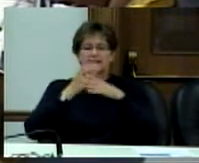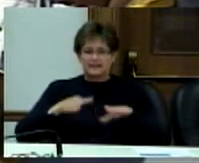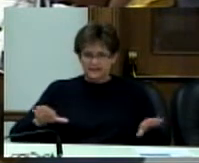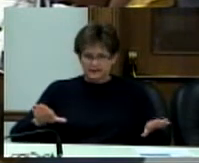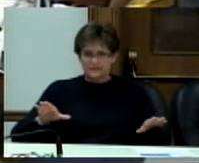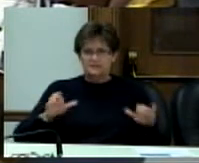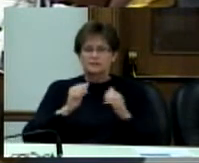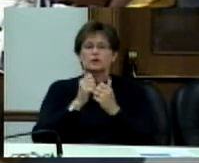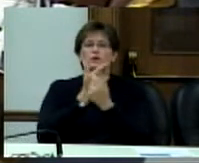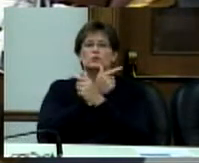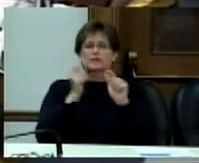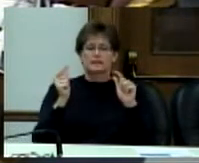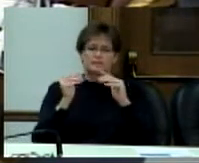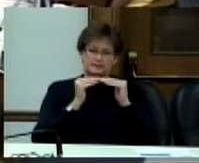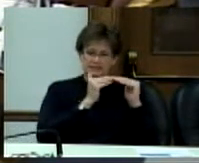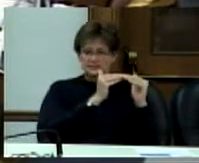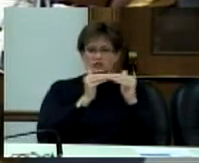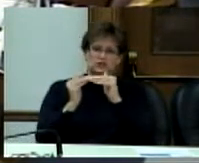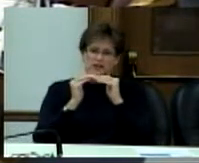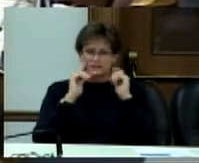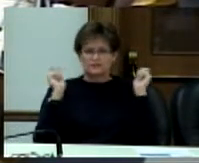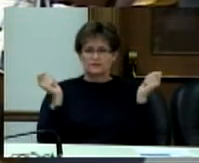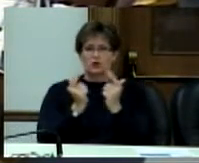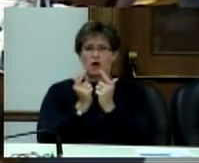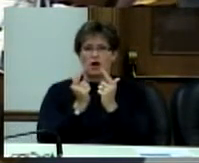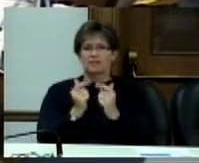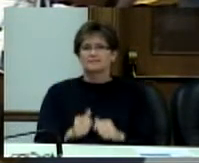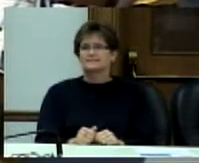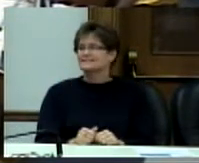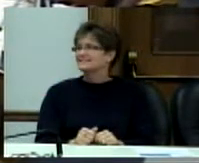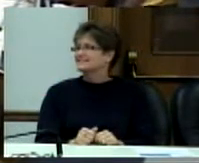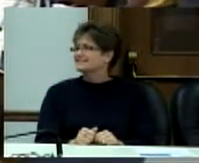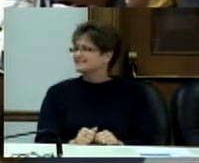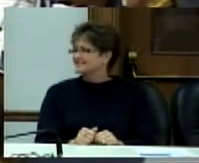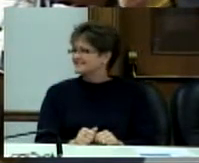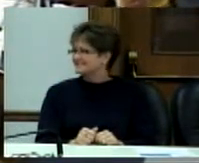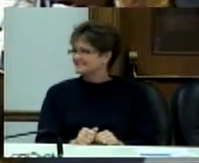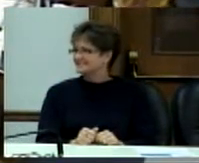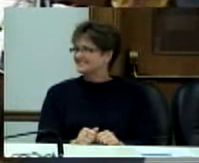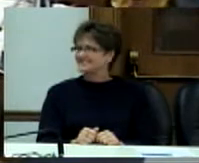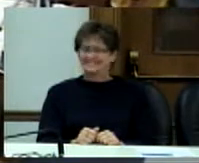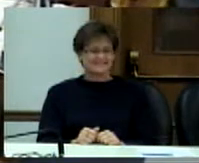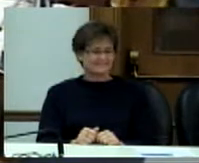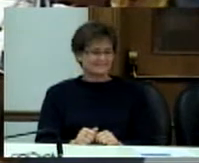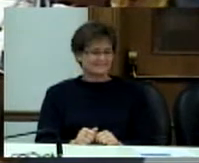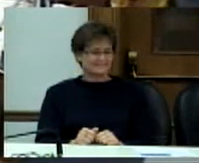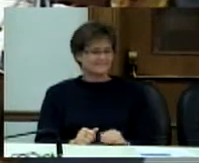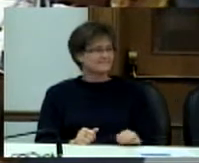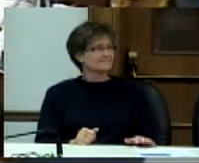nation, under God, indivisible, with liberty and justice for all.